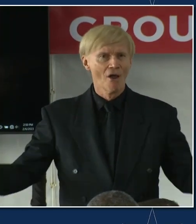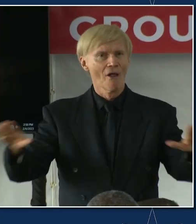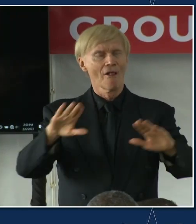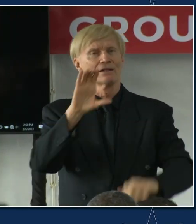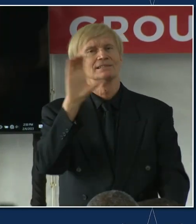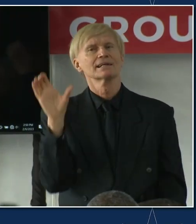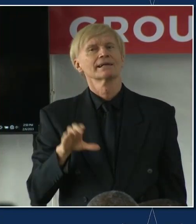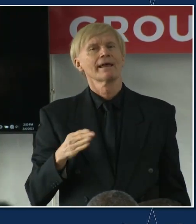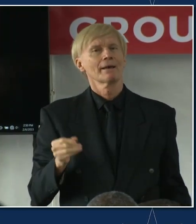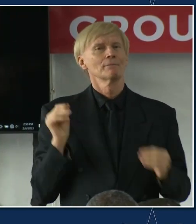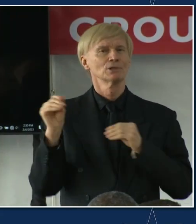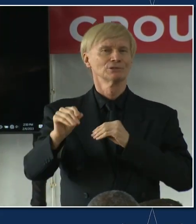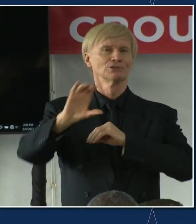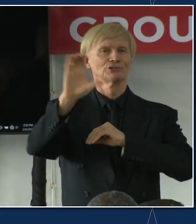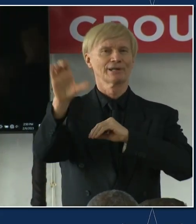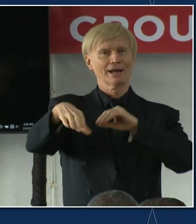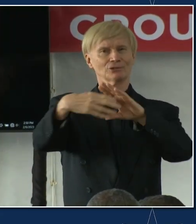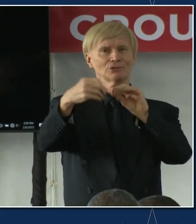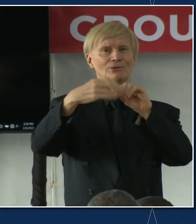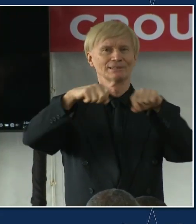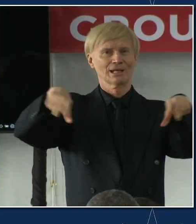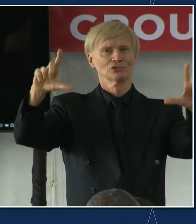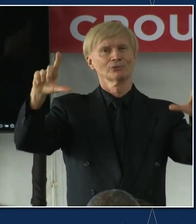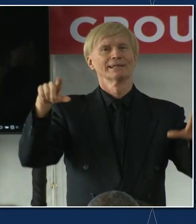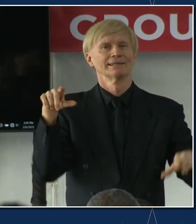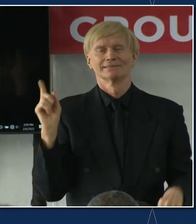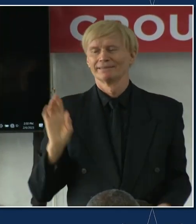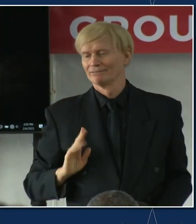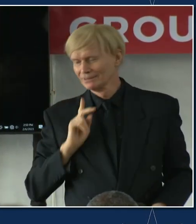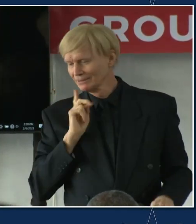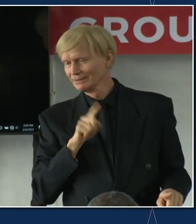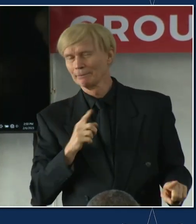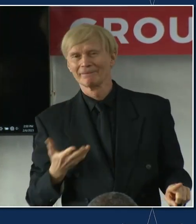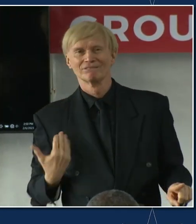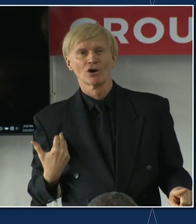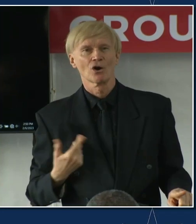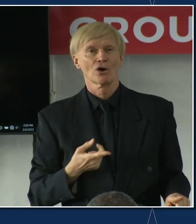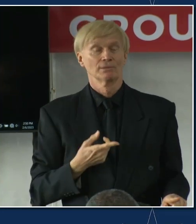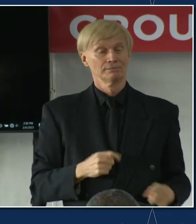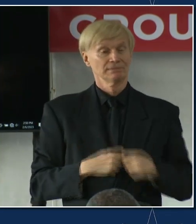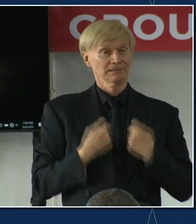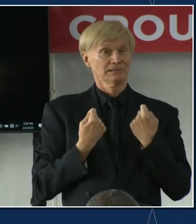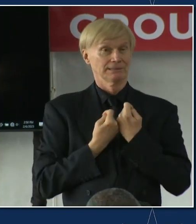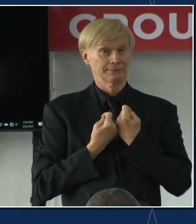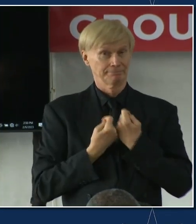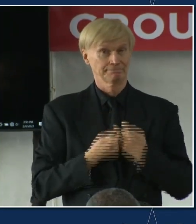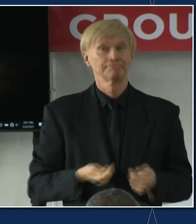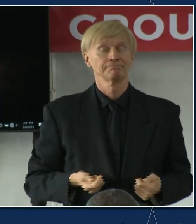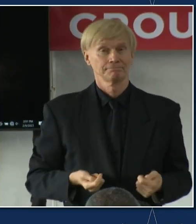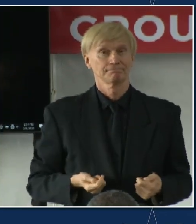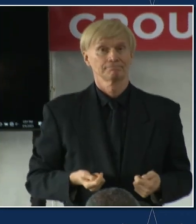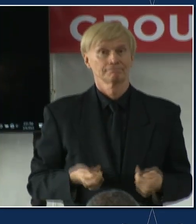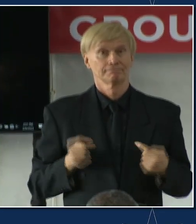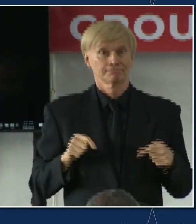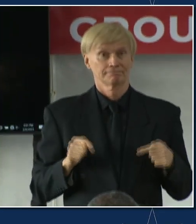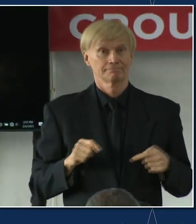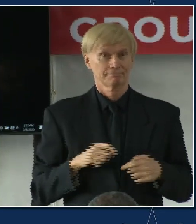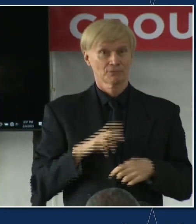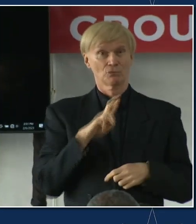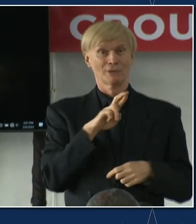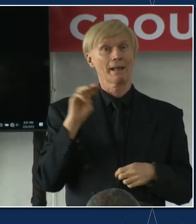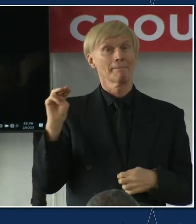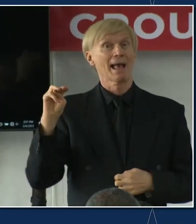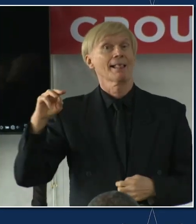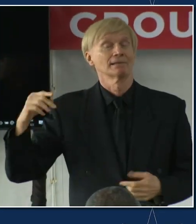Chicago stories on screen like never before. The team that is behind this this project, Regal Mile, has